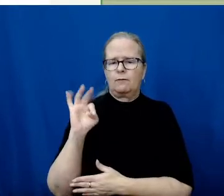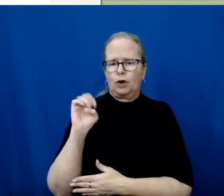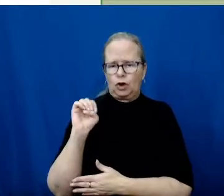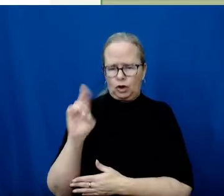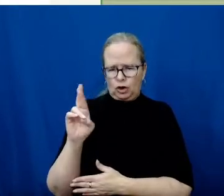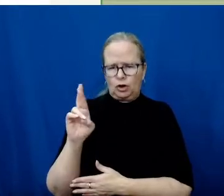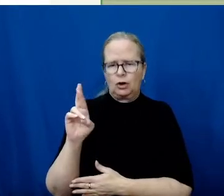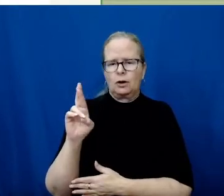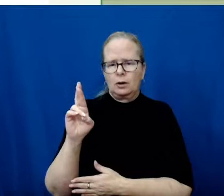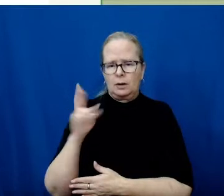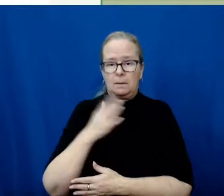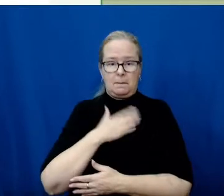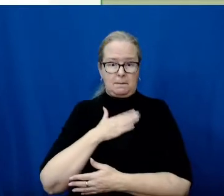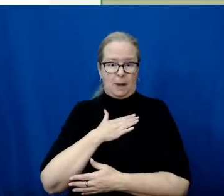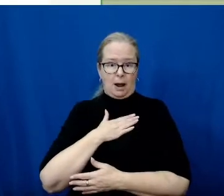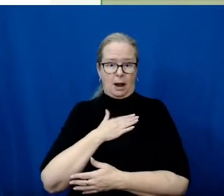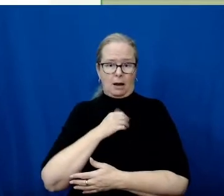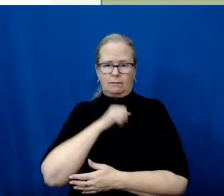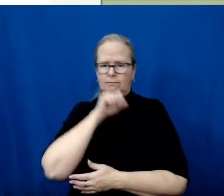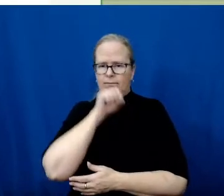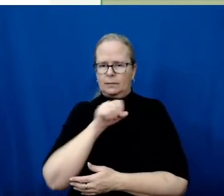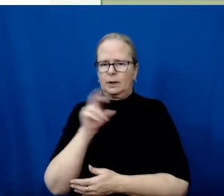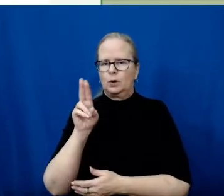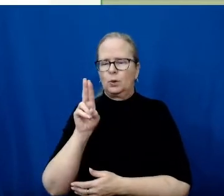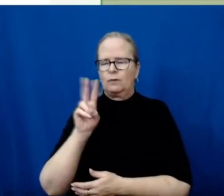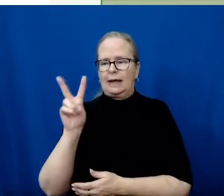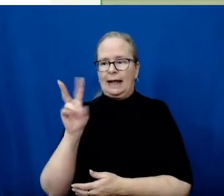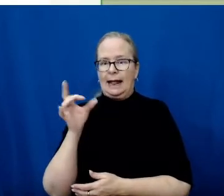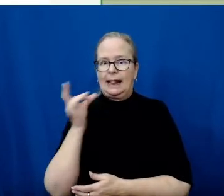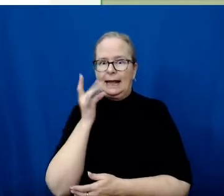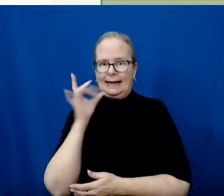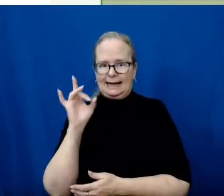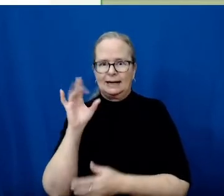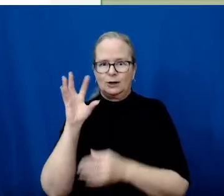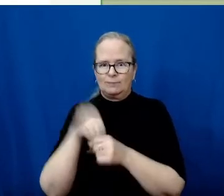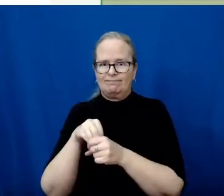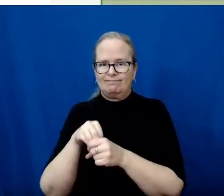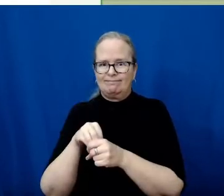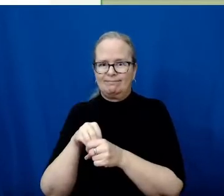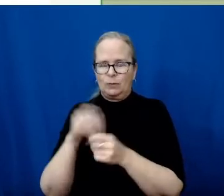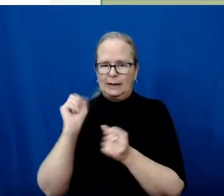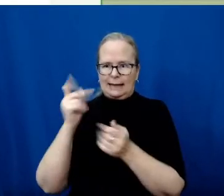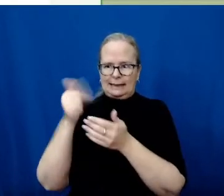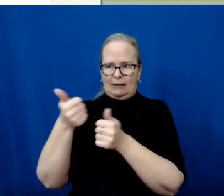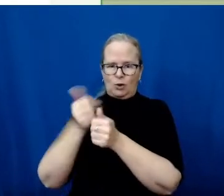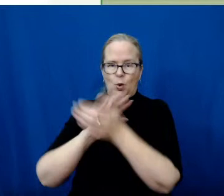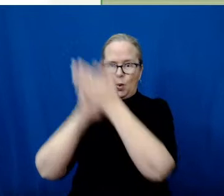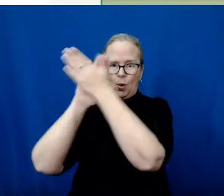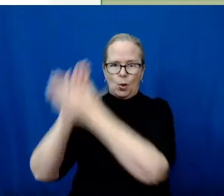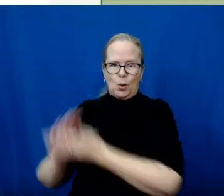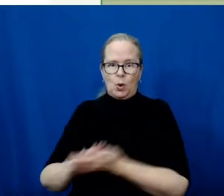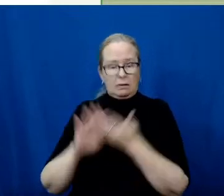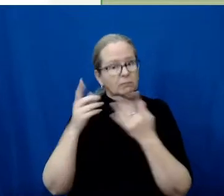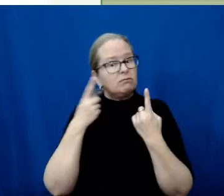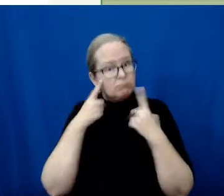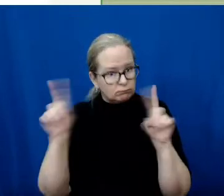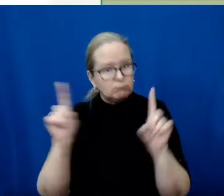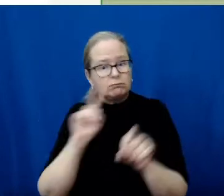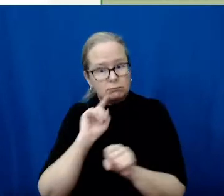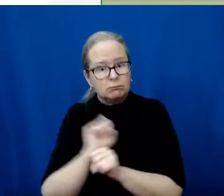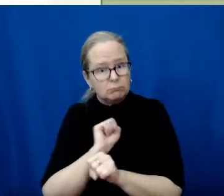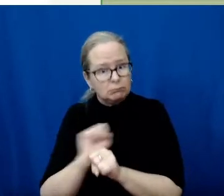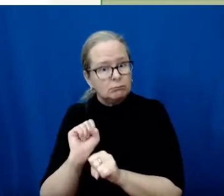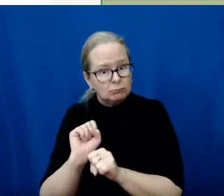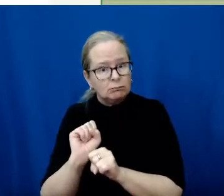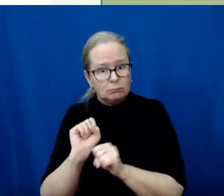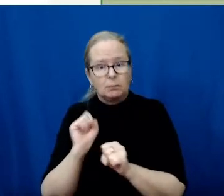disinfectant light. And it's effective in terms of making sure we don't have any bacteria in the water. One of the problems with